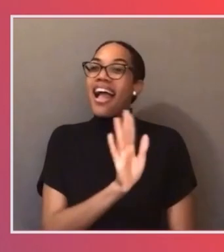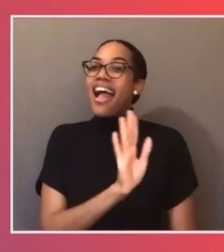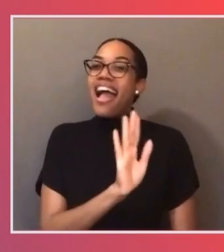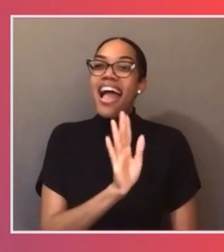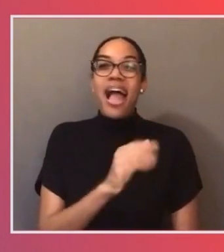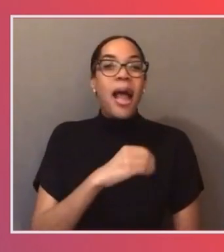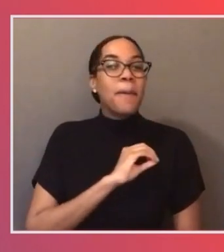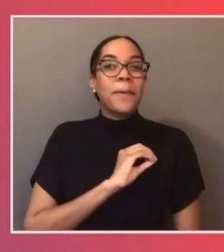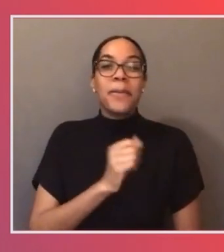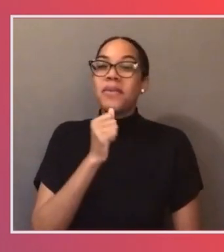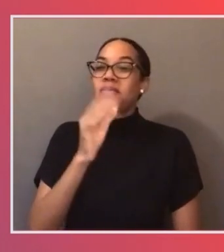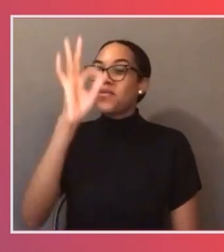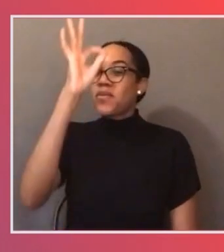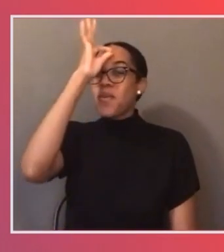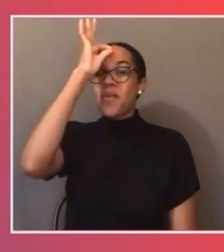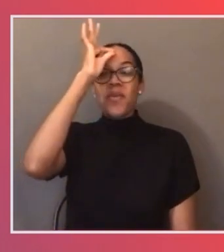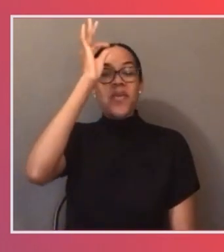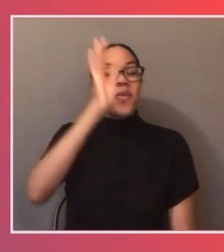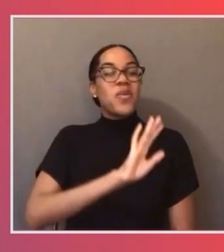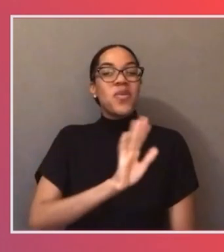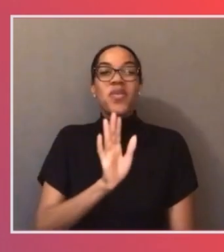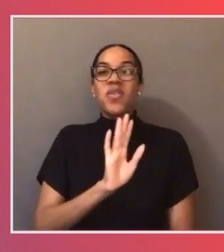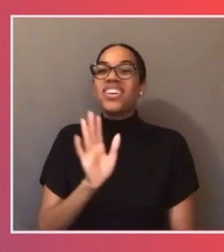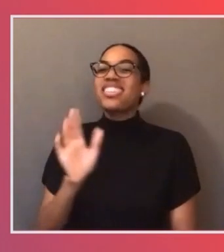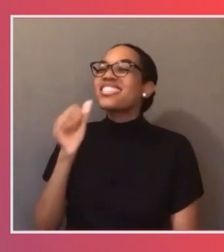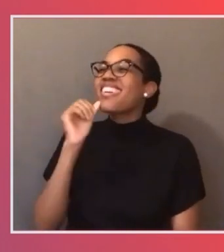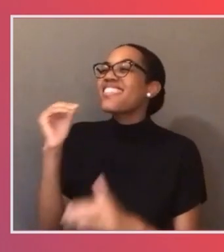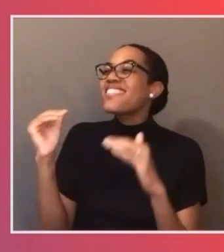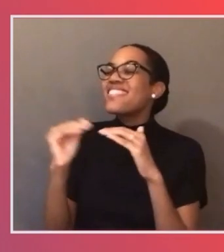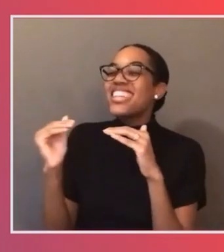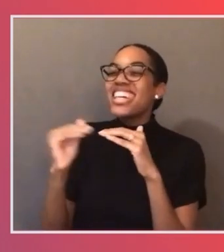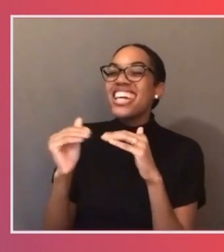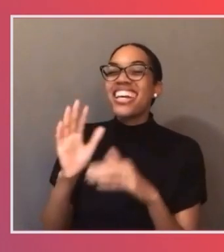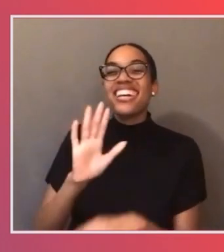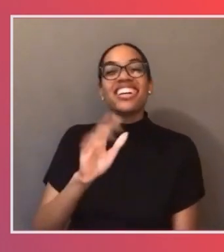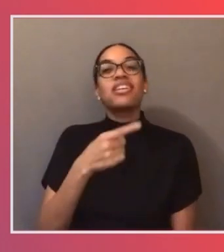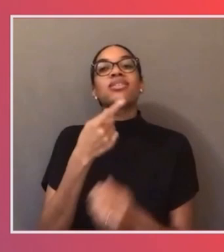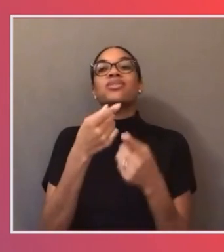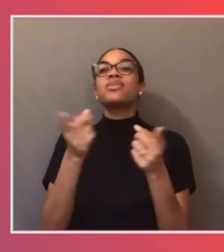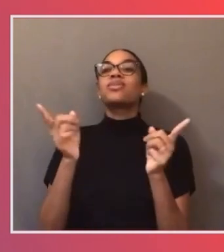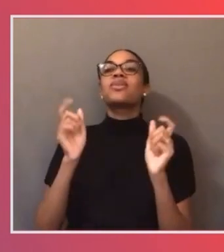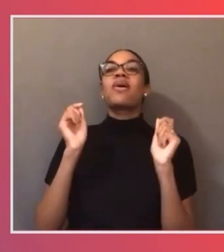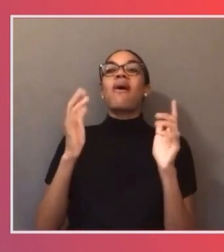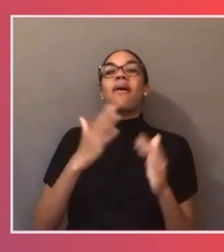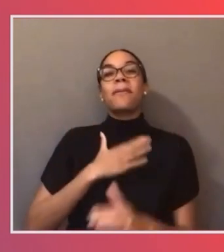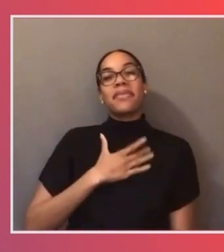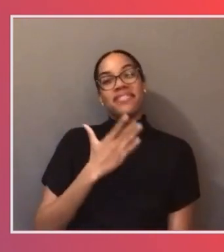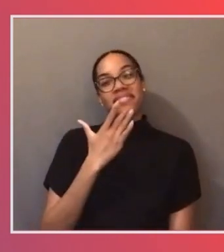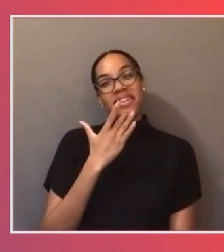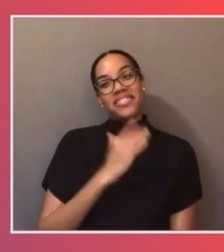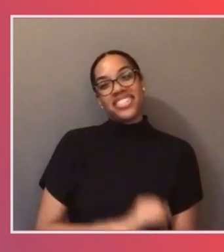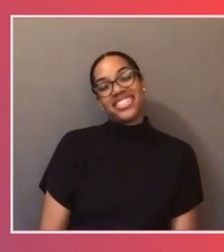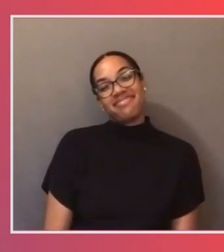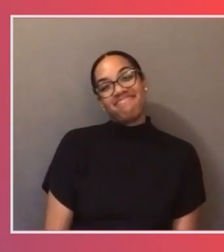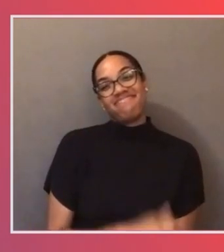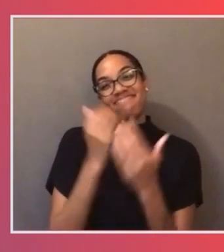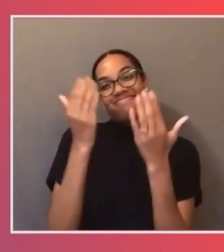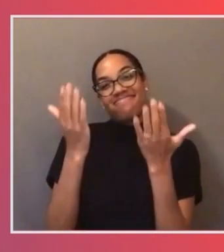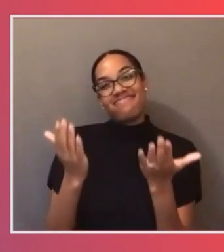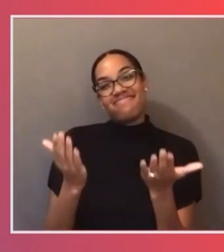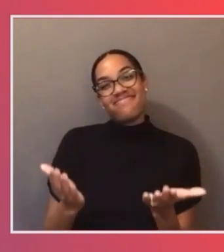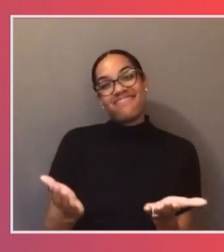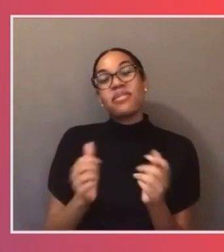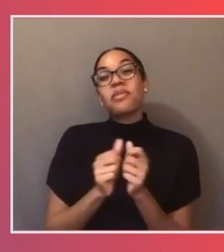That's not fair. You are all my favorites, because without each one of your talents, would we